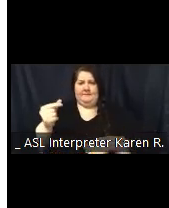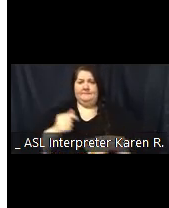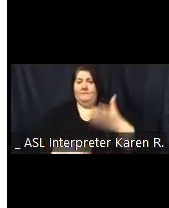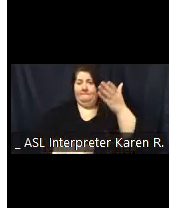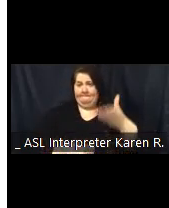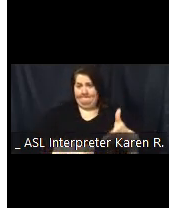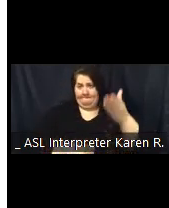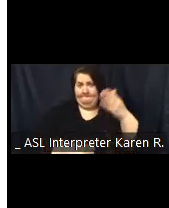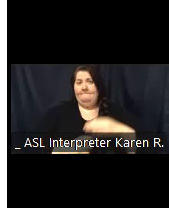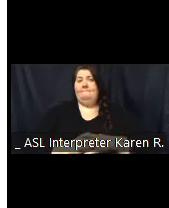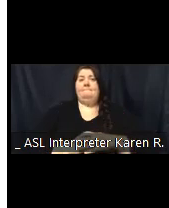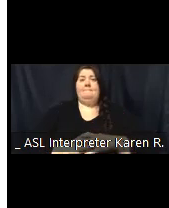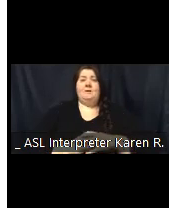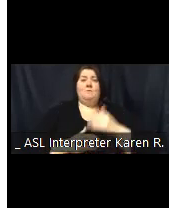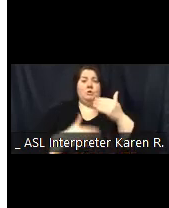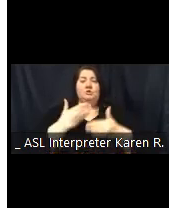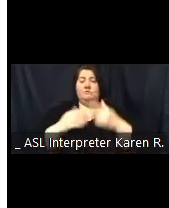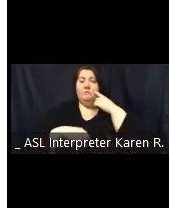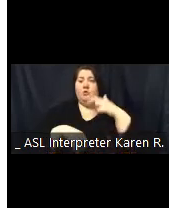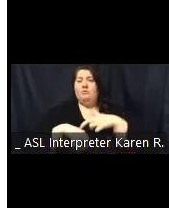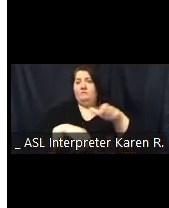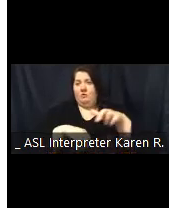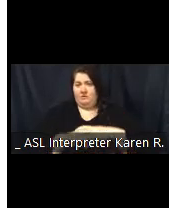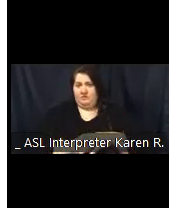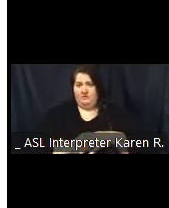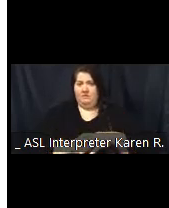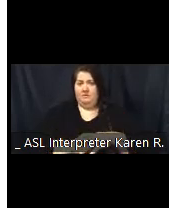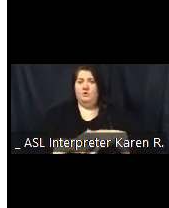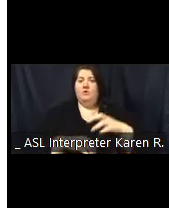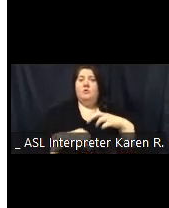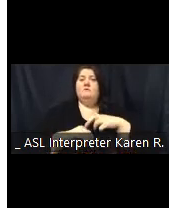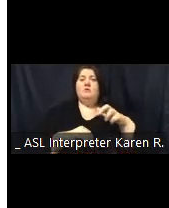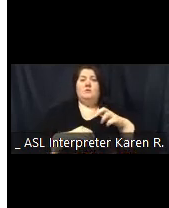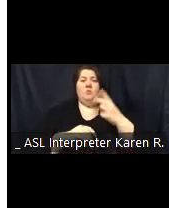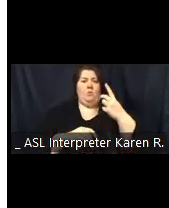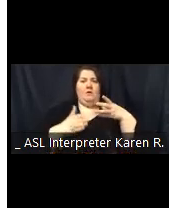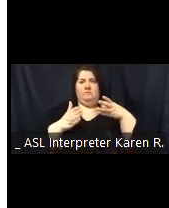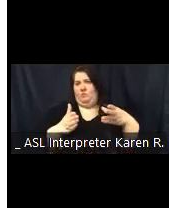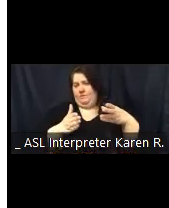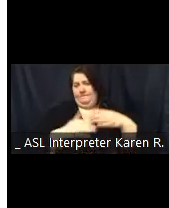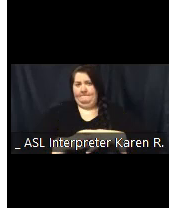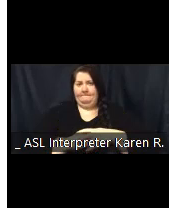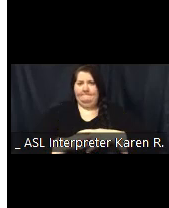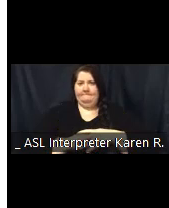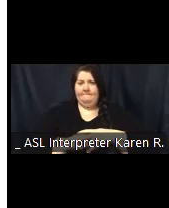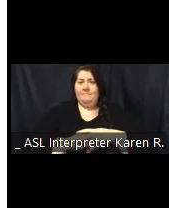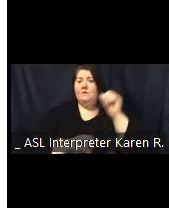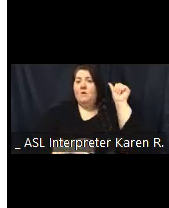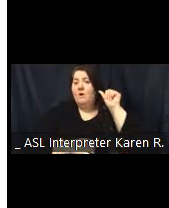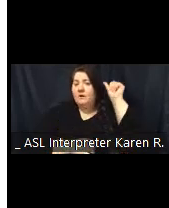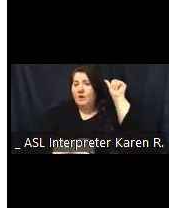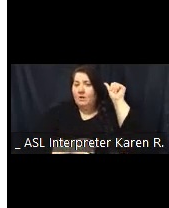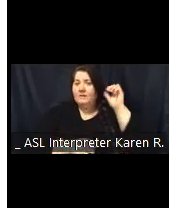is the procedures for referrals. A child is referred in one of these ways. An audiologist or a